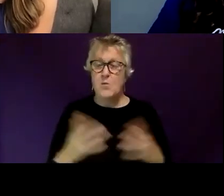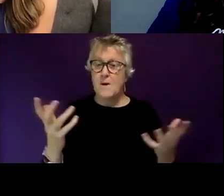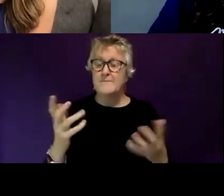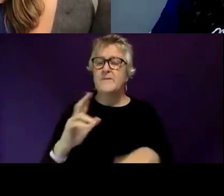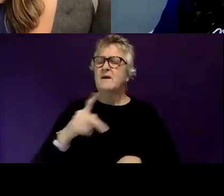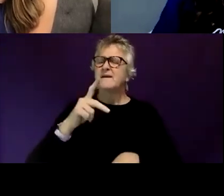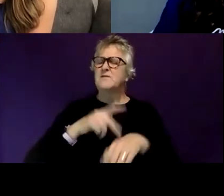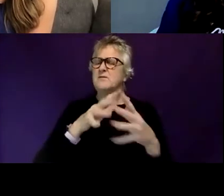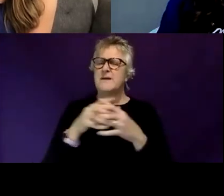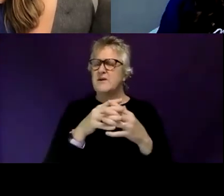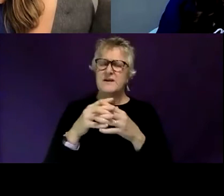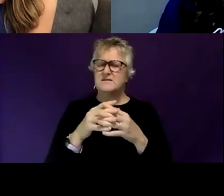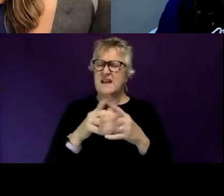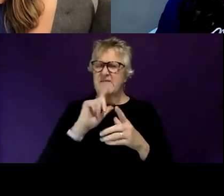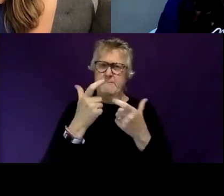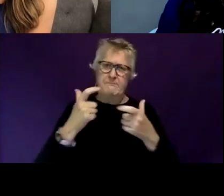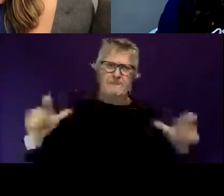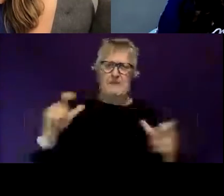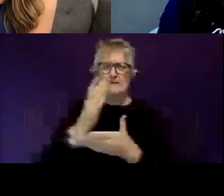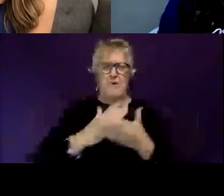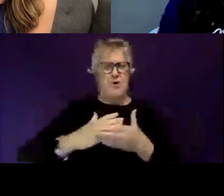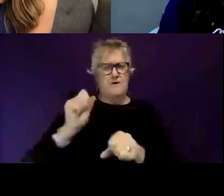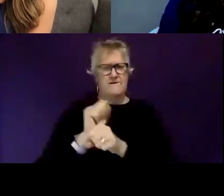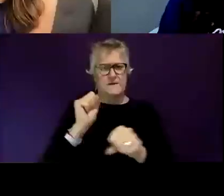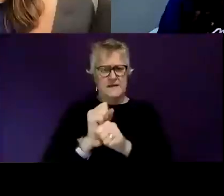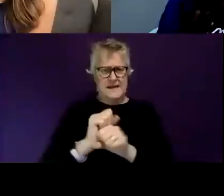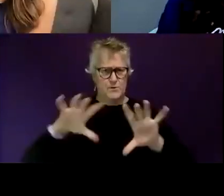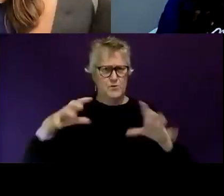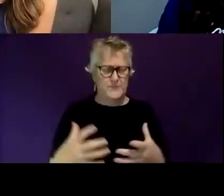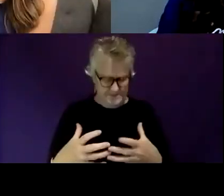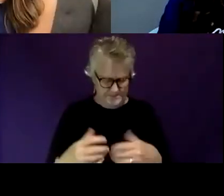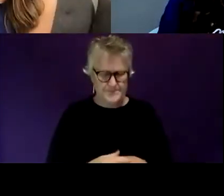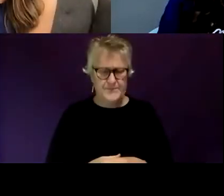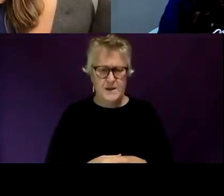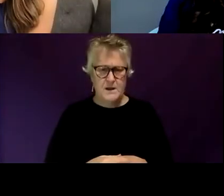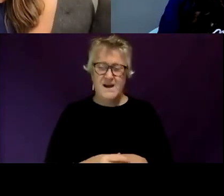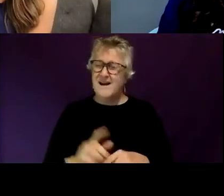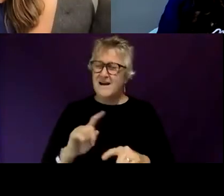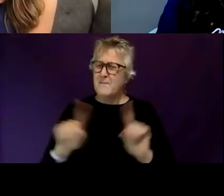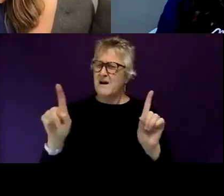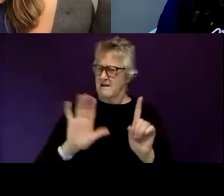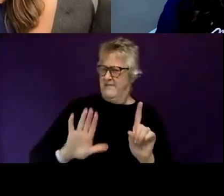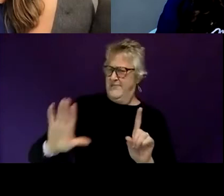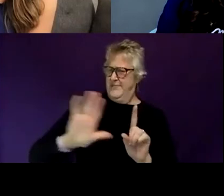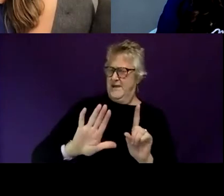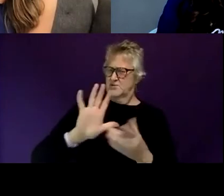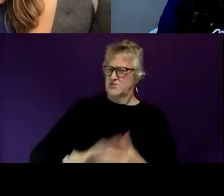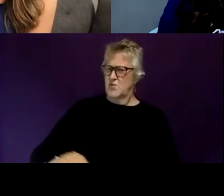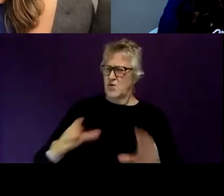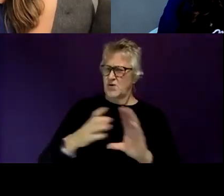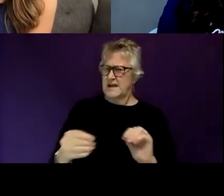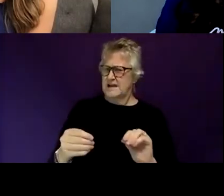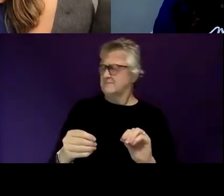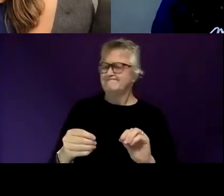a major force in the labor movement. Although the story is often not told, is there a particular leader or story that has resonated with